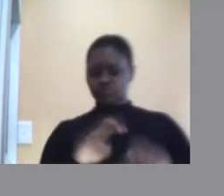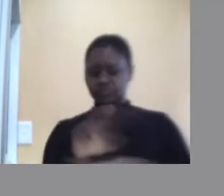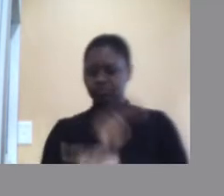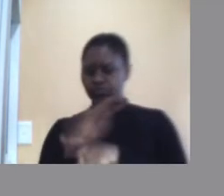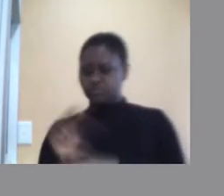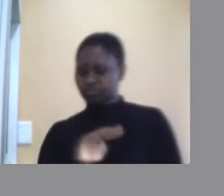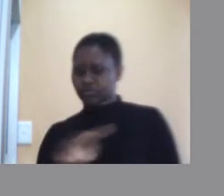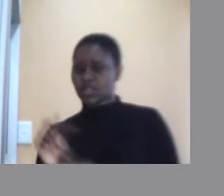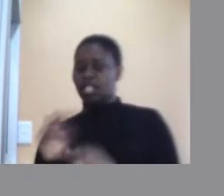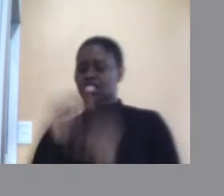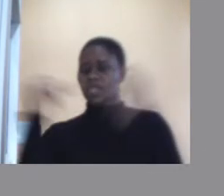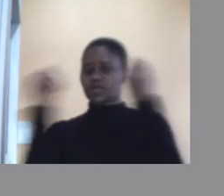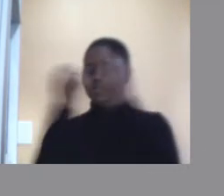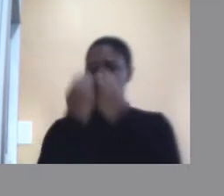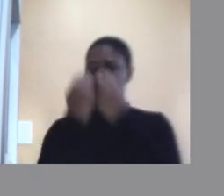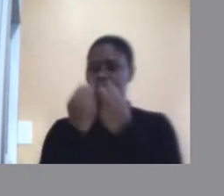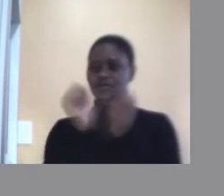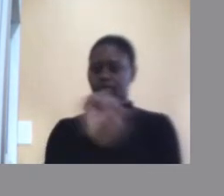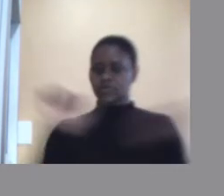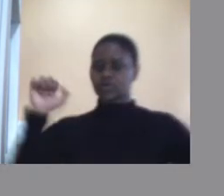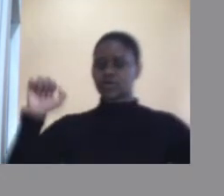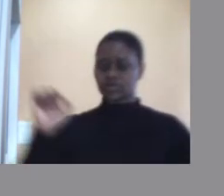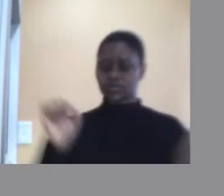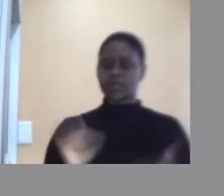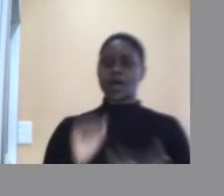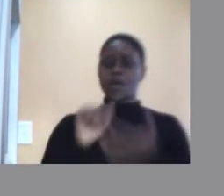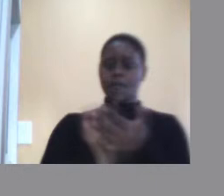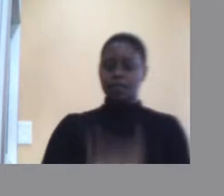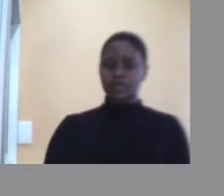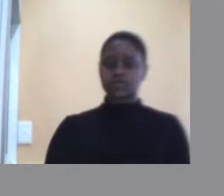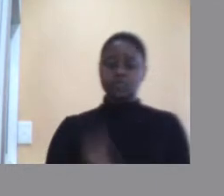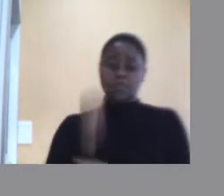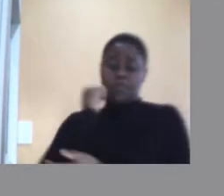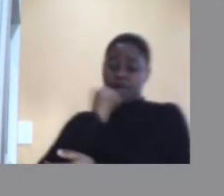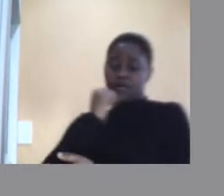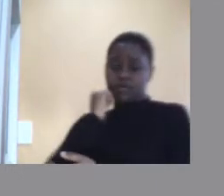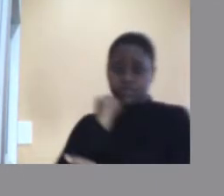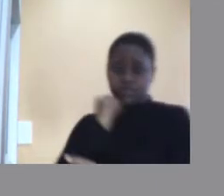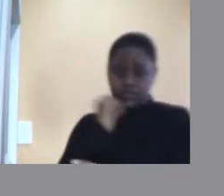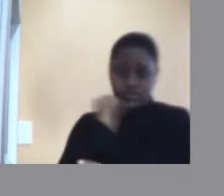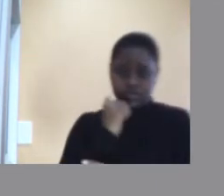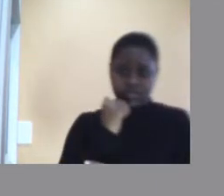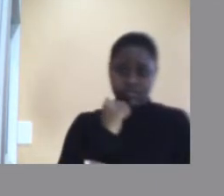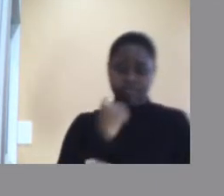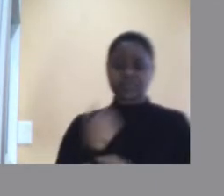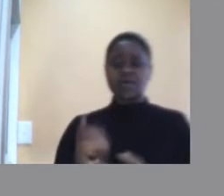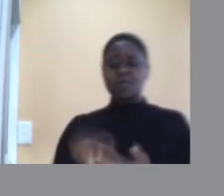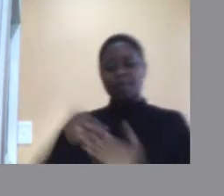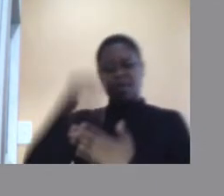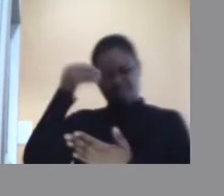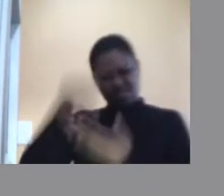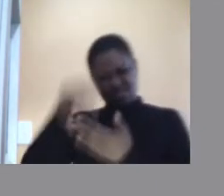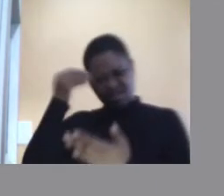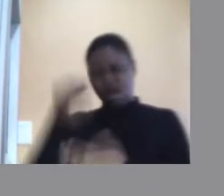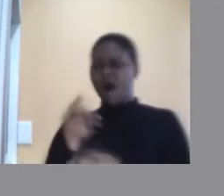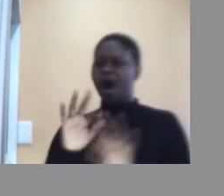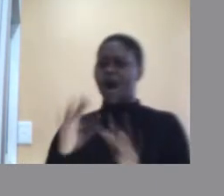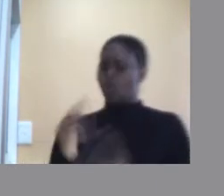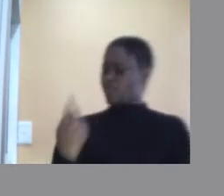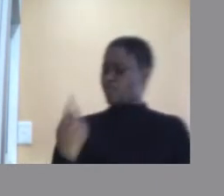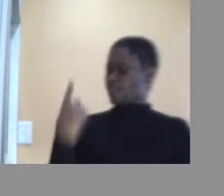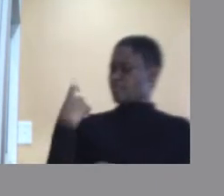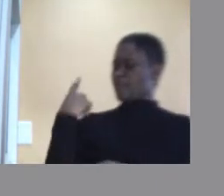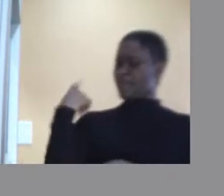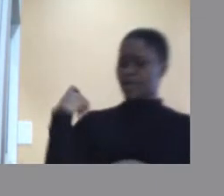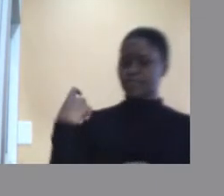national democratic society, we must unapologetically so take lesson from how our yesterday enemy